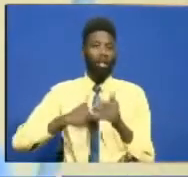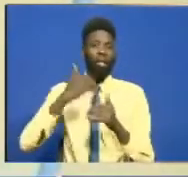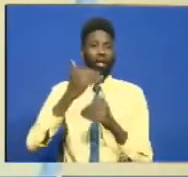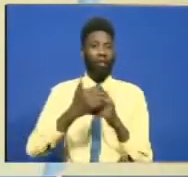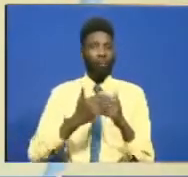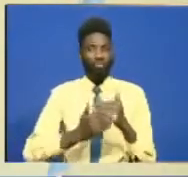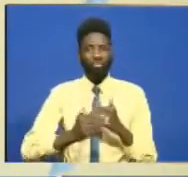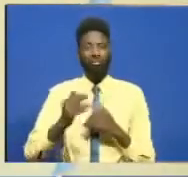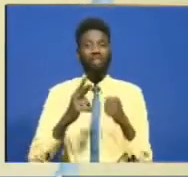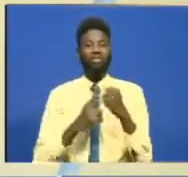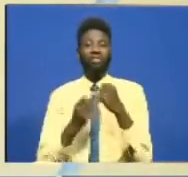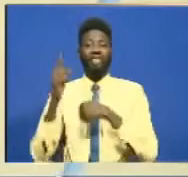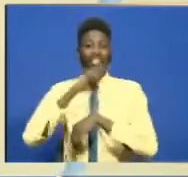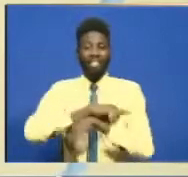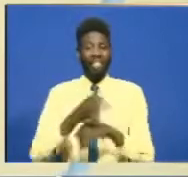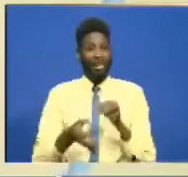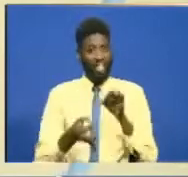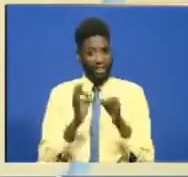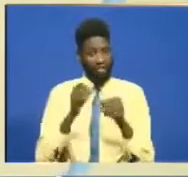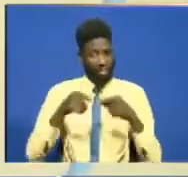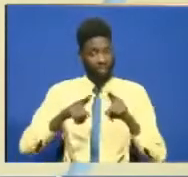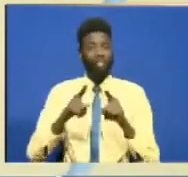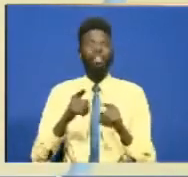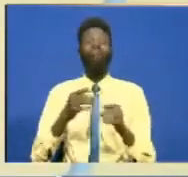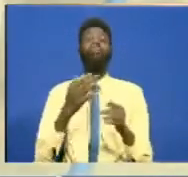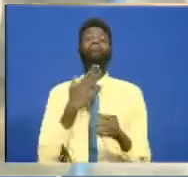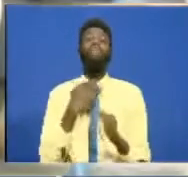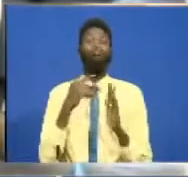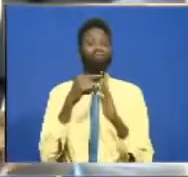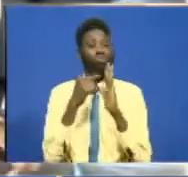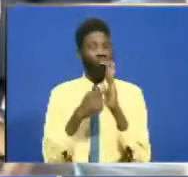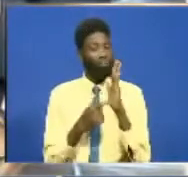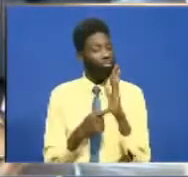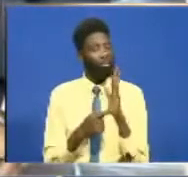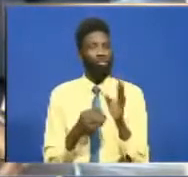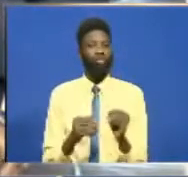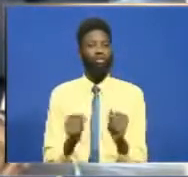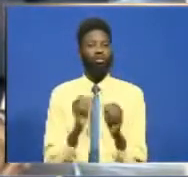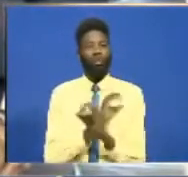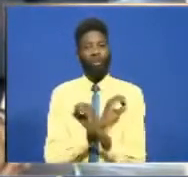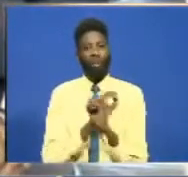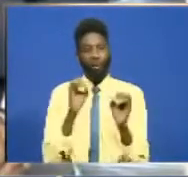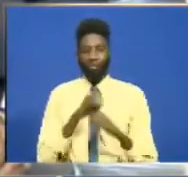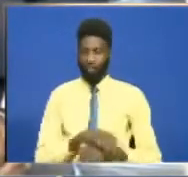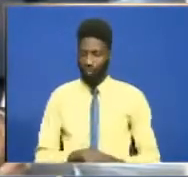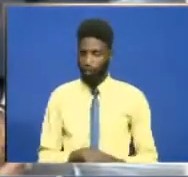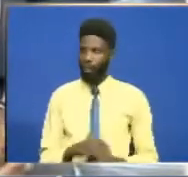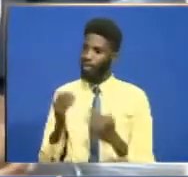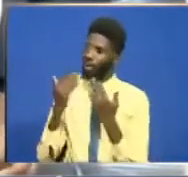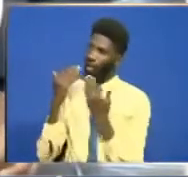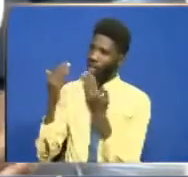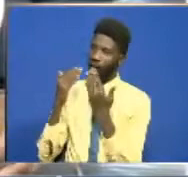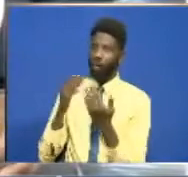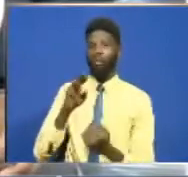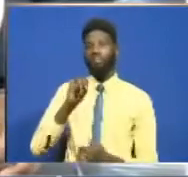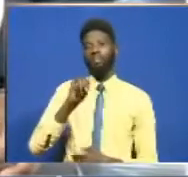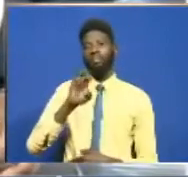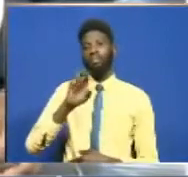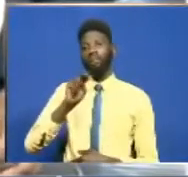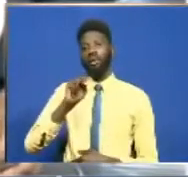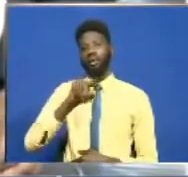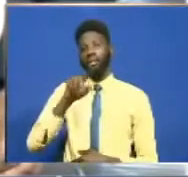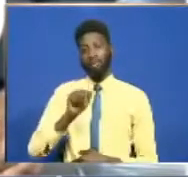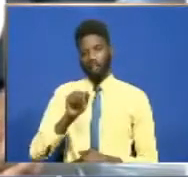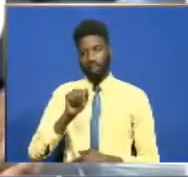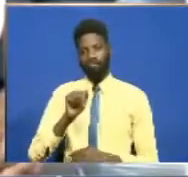if their demands are not addressed. That is it from here. Back to you in studio, Muchuma. Thank you, Kamche Menza,